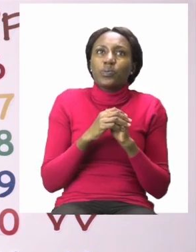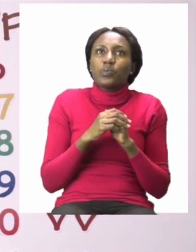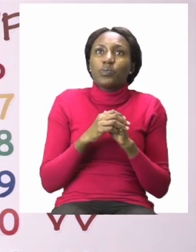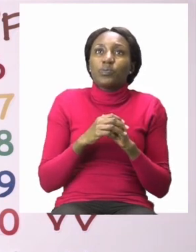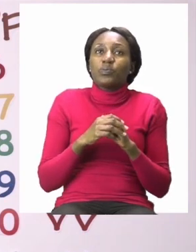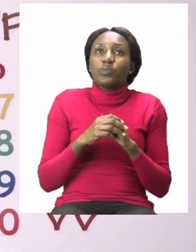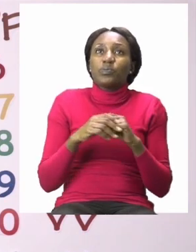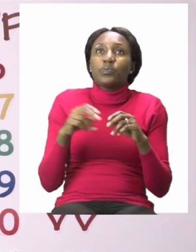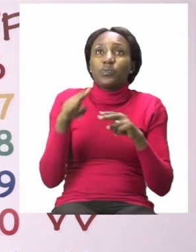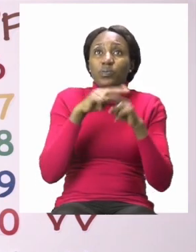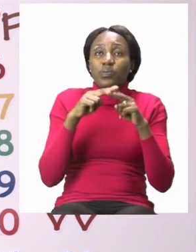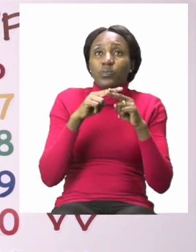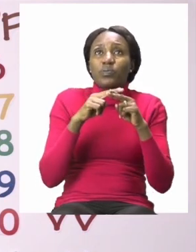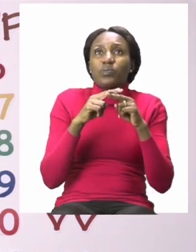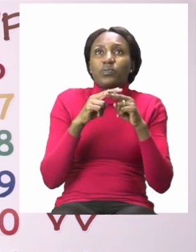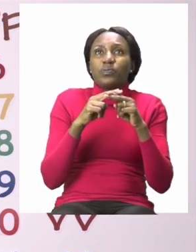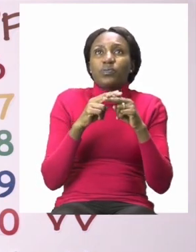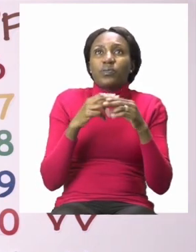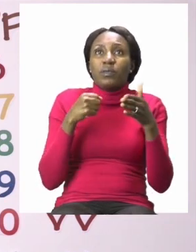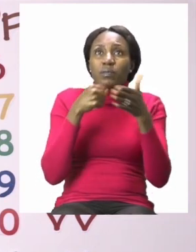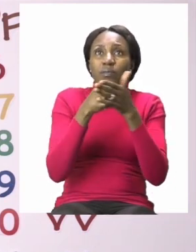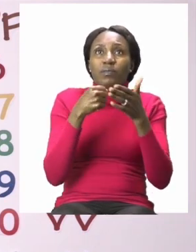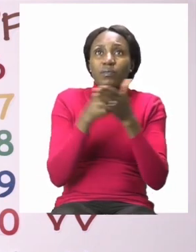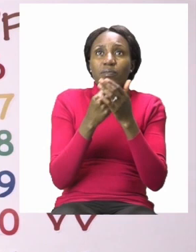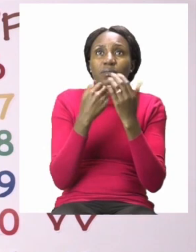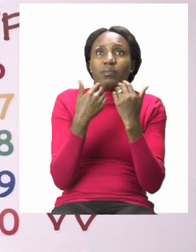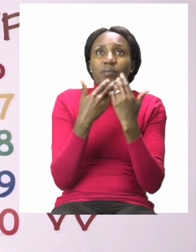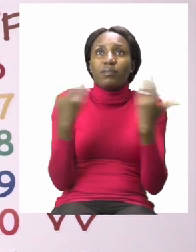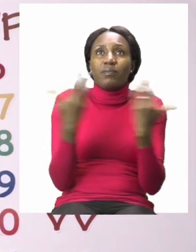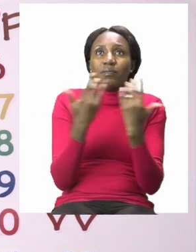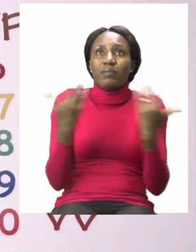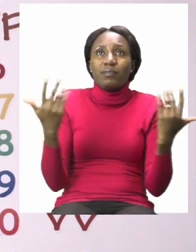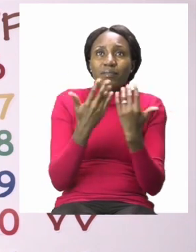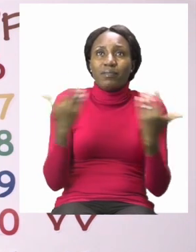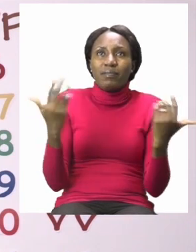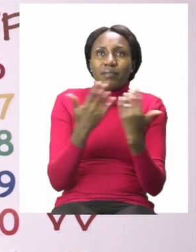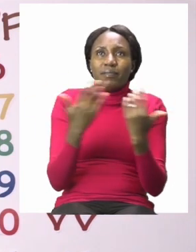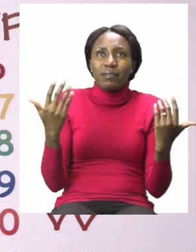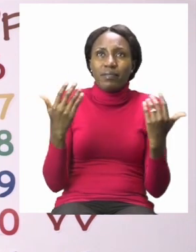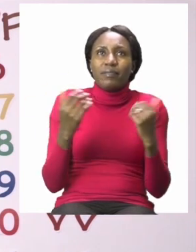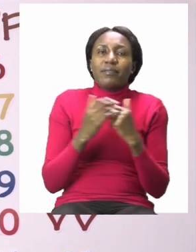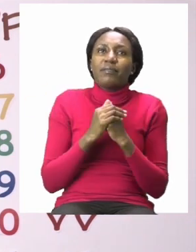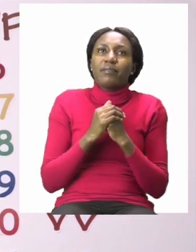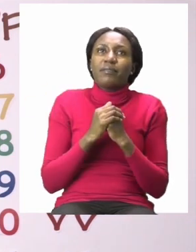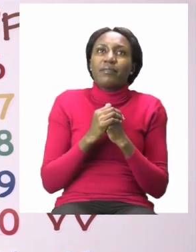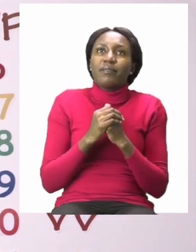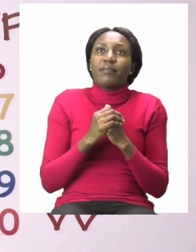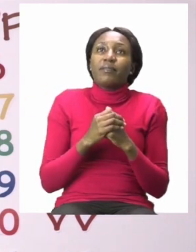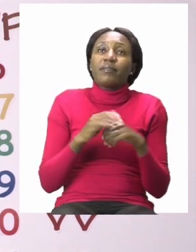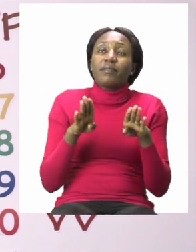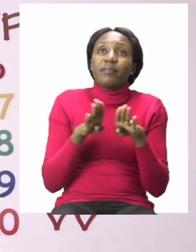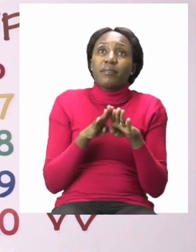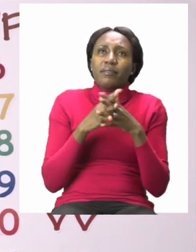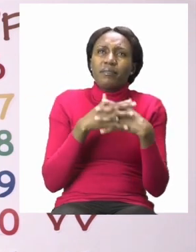made up of straw, which is the grass, the long one we see. Then they use mud, and